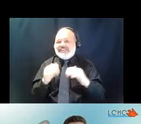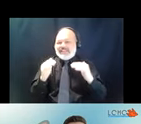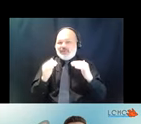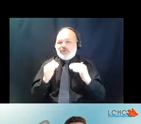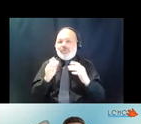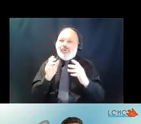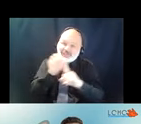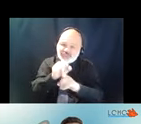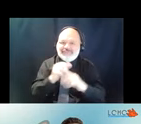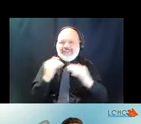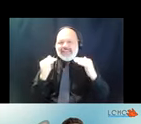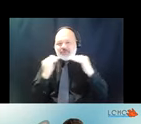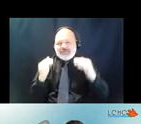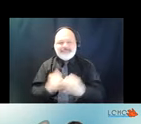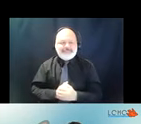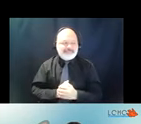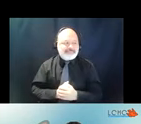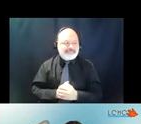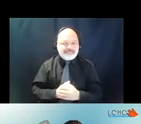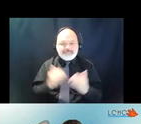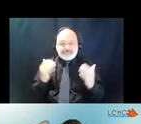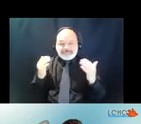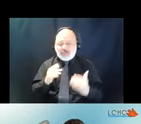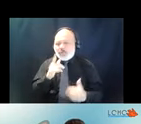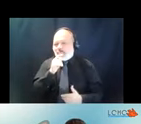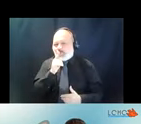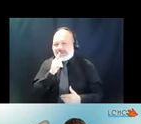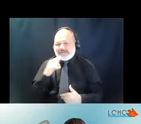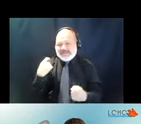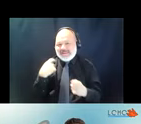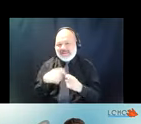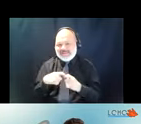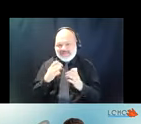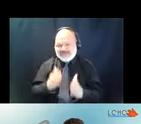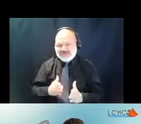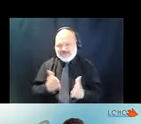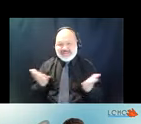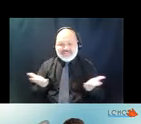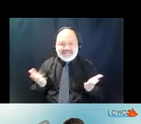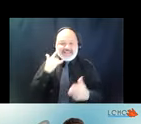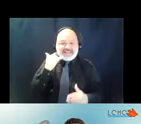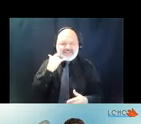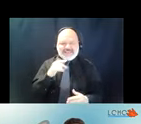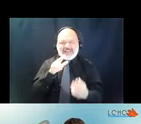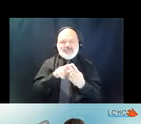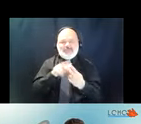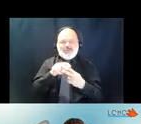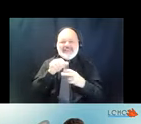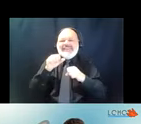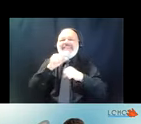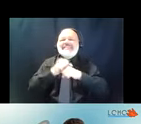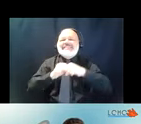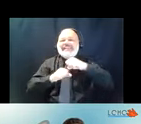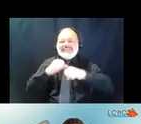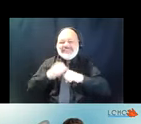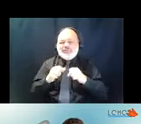Next slide. So who are Latinos in California? So I'll run through a couple of statistics to give us a flavor of who we